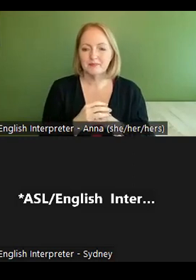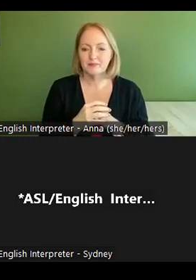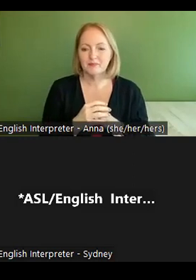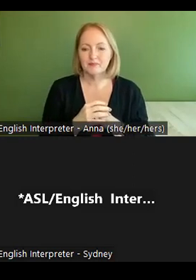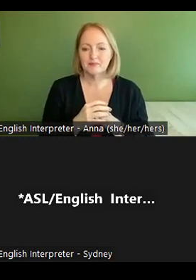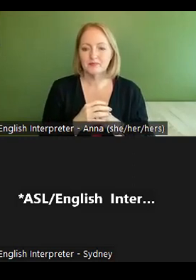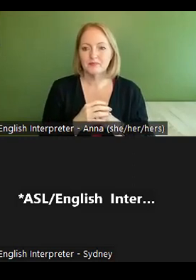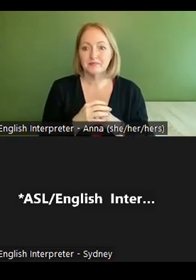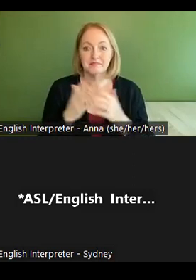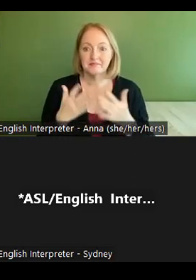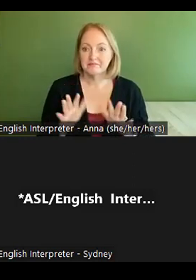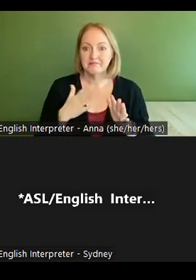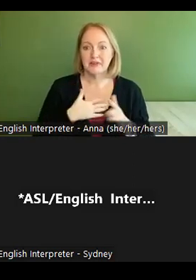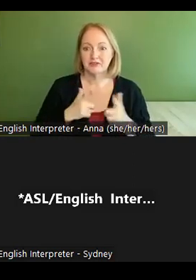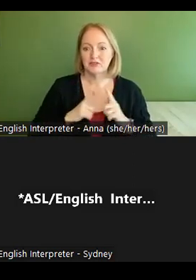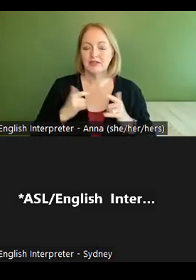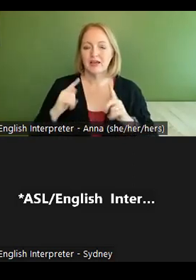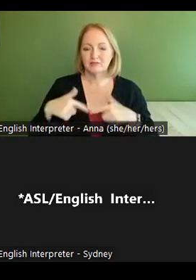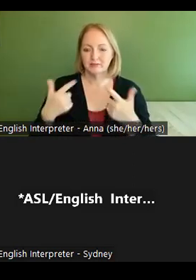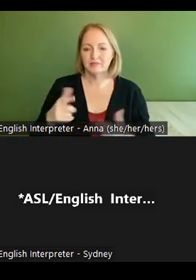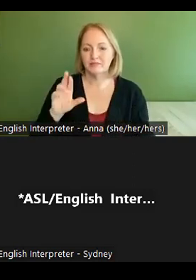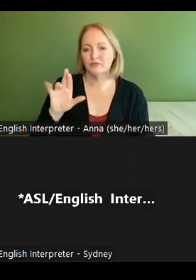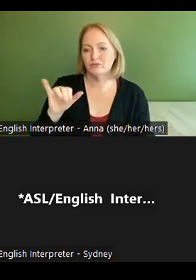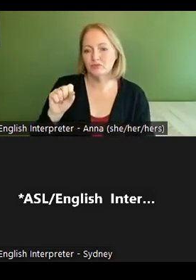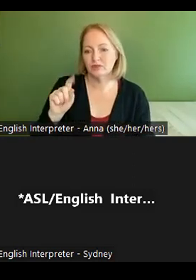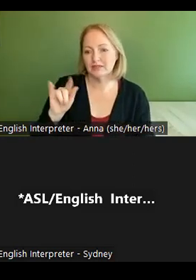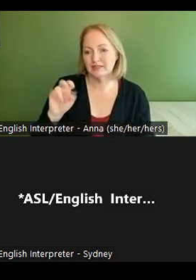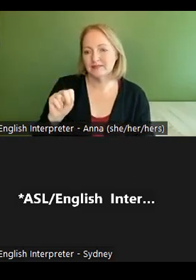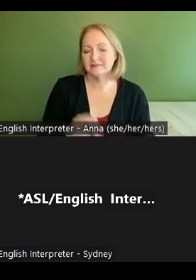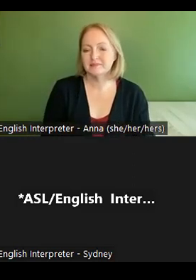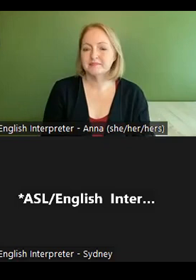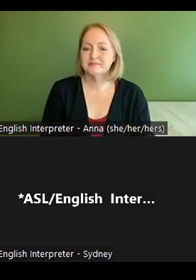And that's pretty much it. So I will turn it over to Riston.